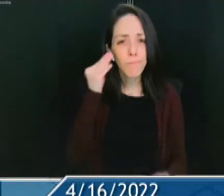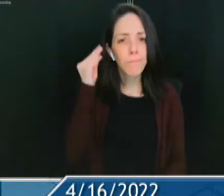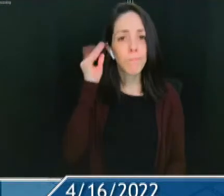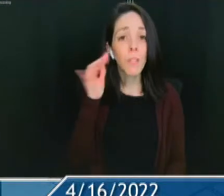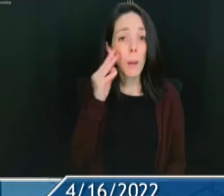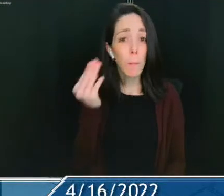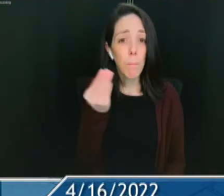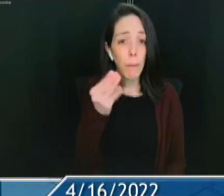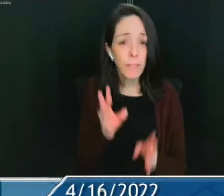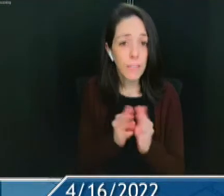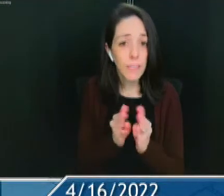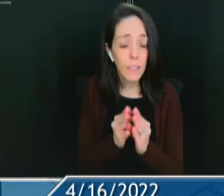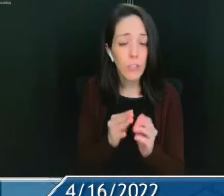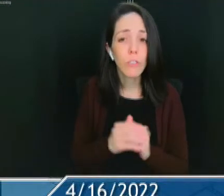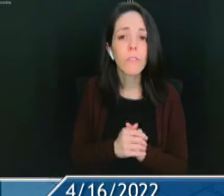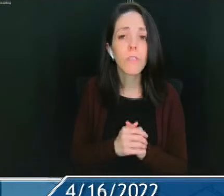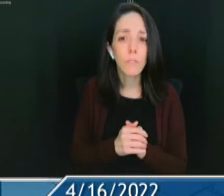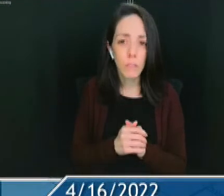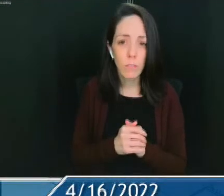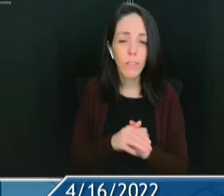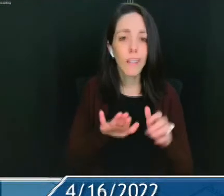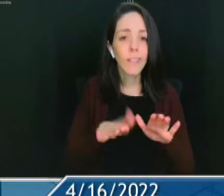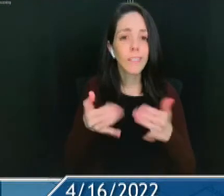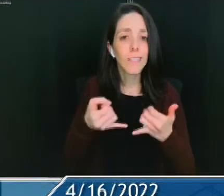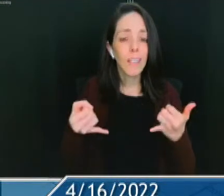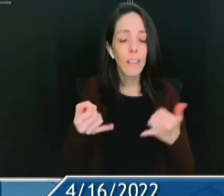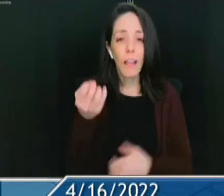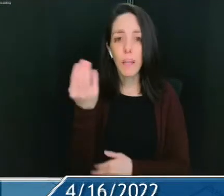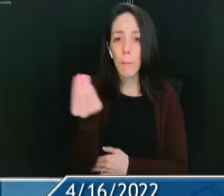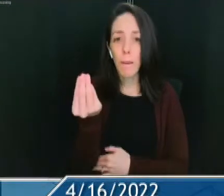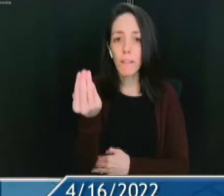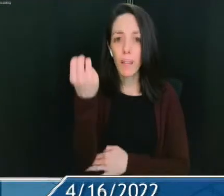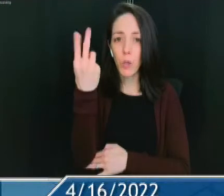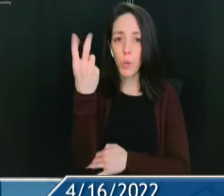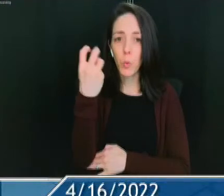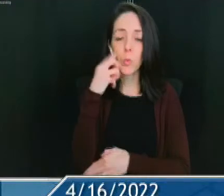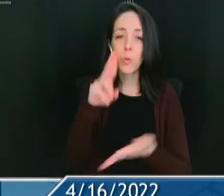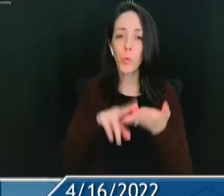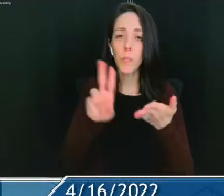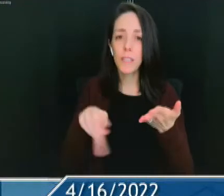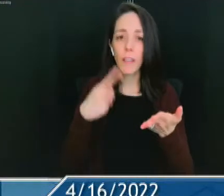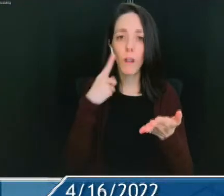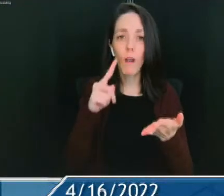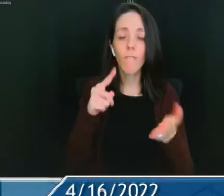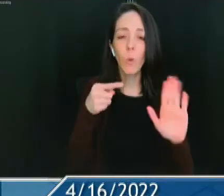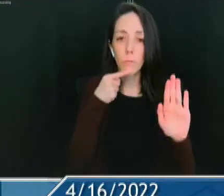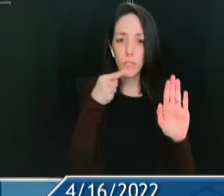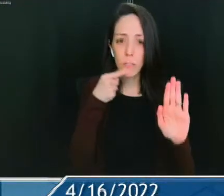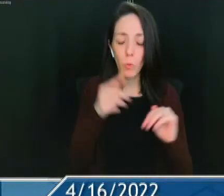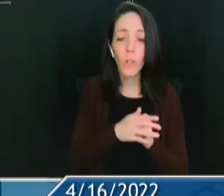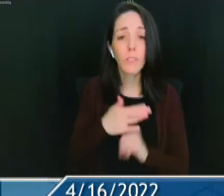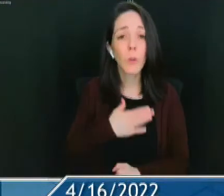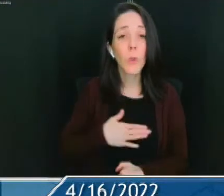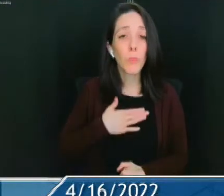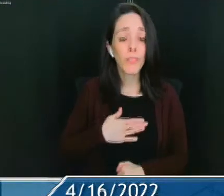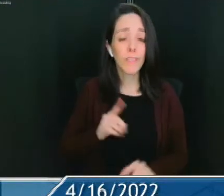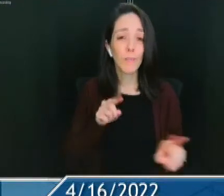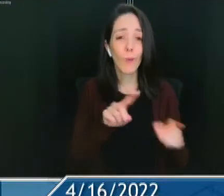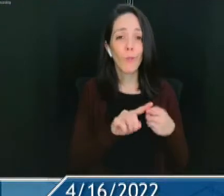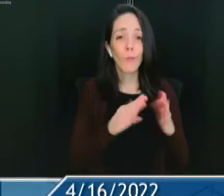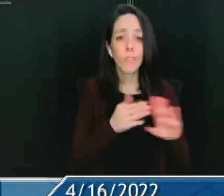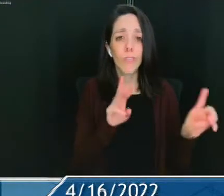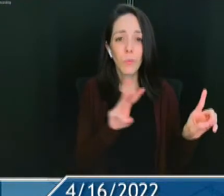session, there is a deadline on Monday at noon to sign up to provide testimony. So if you can go to the city website,